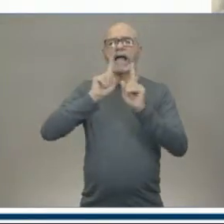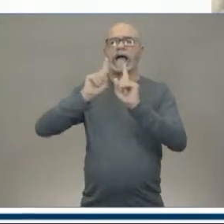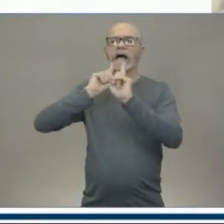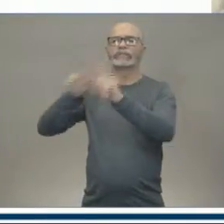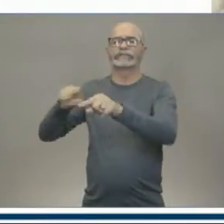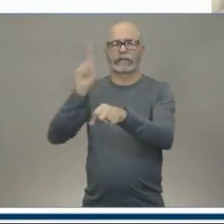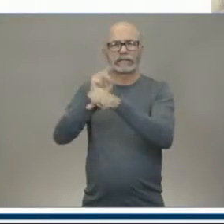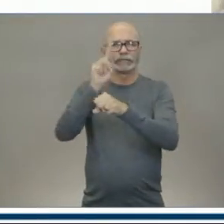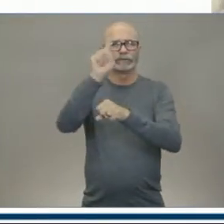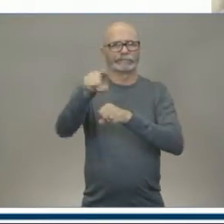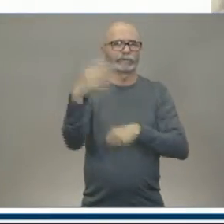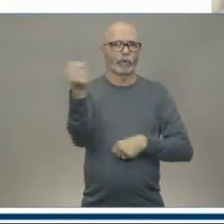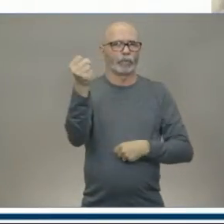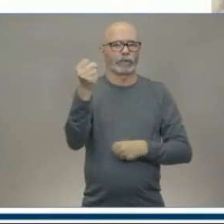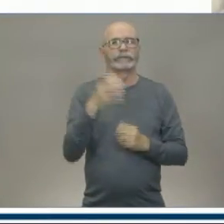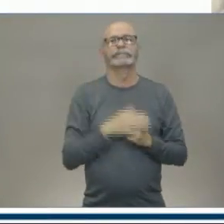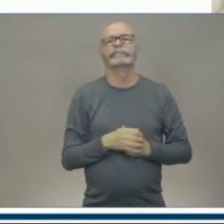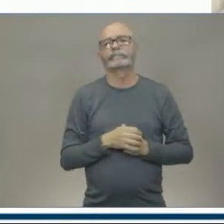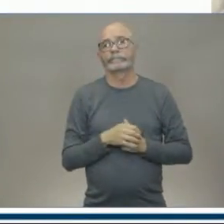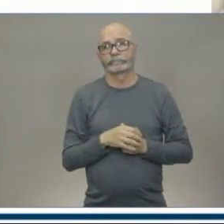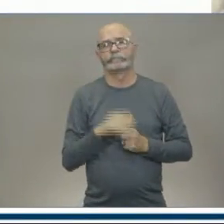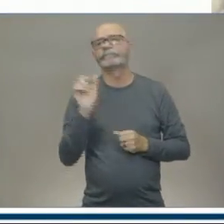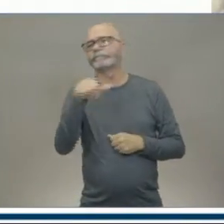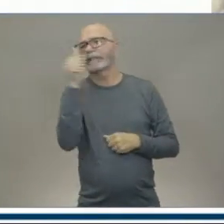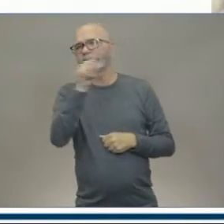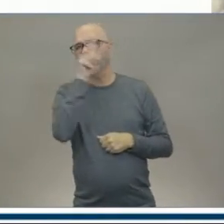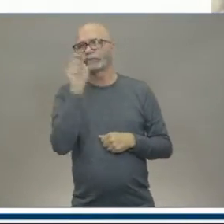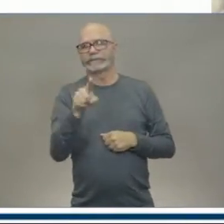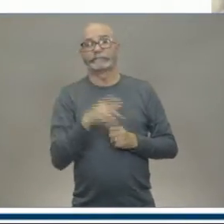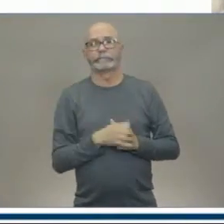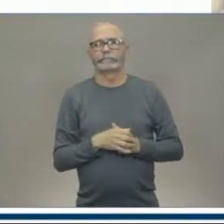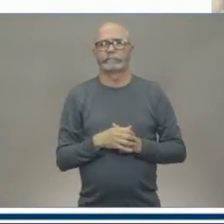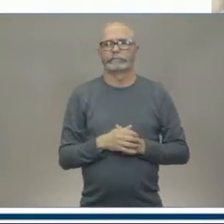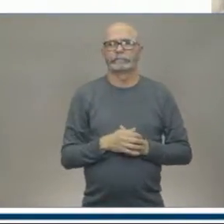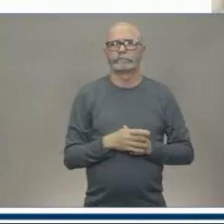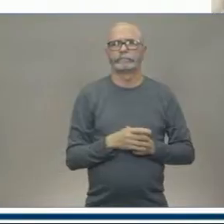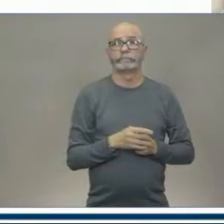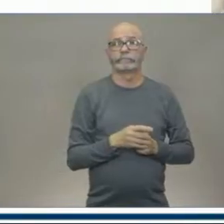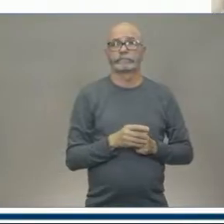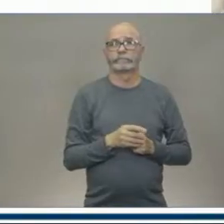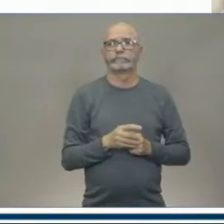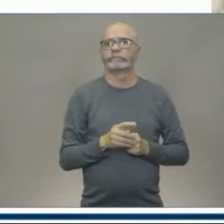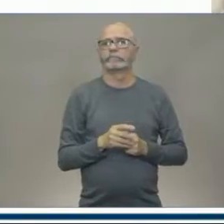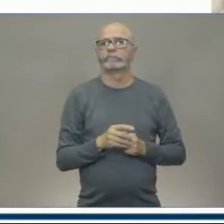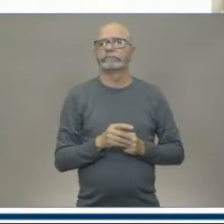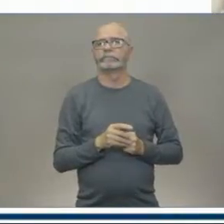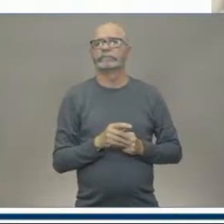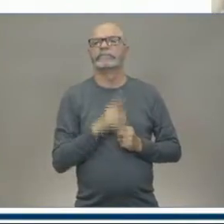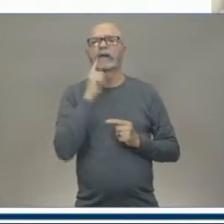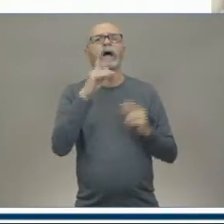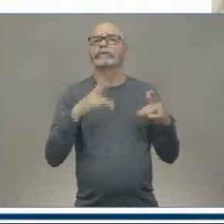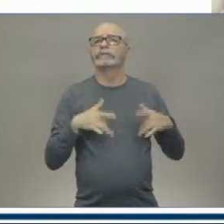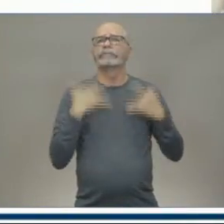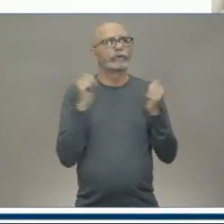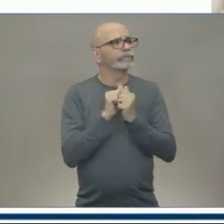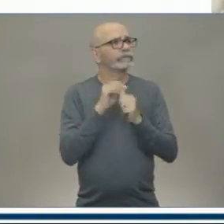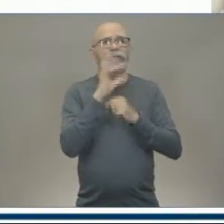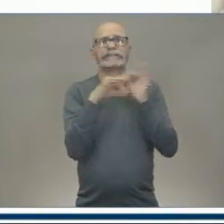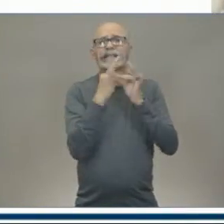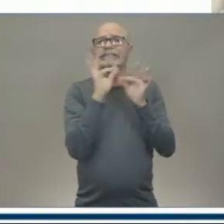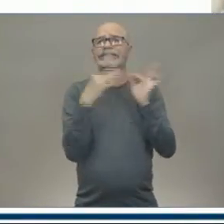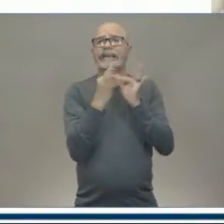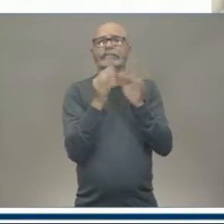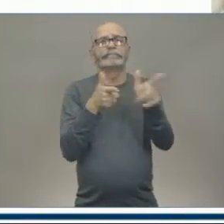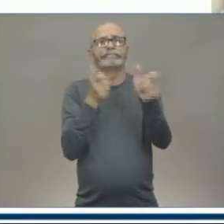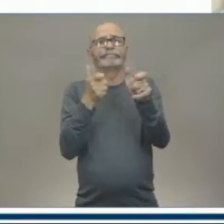So I'm wondering what's going on with the rapid testing. Is that online yet? And are